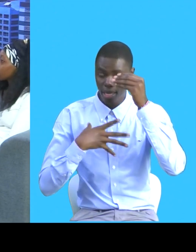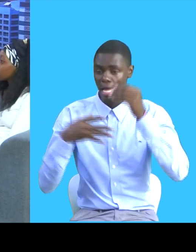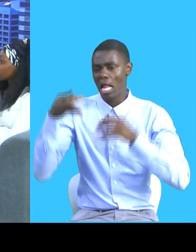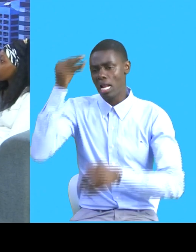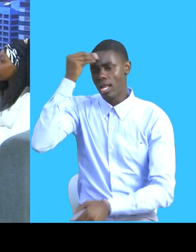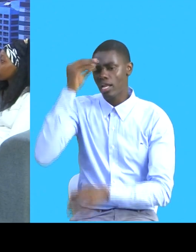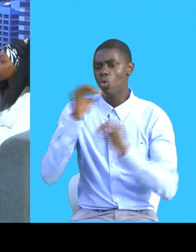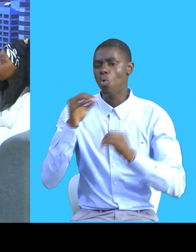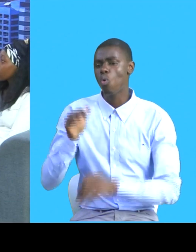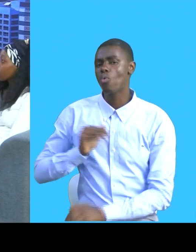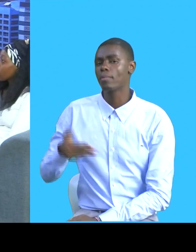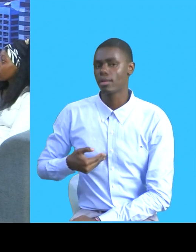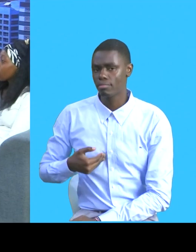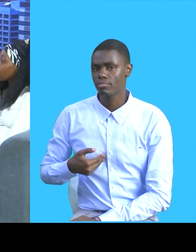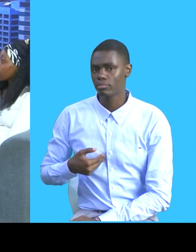women also